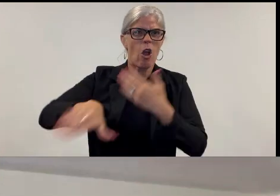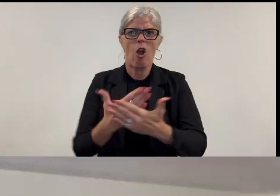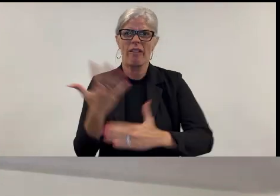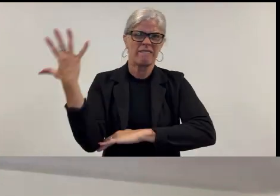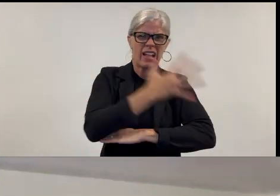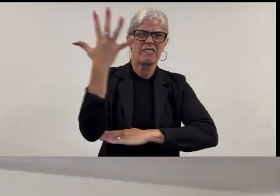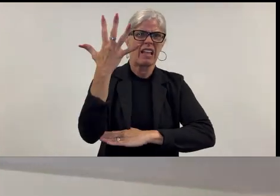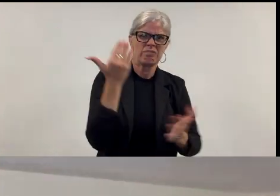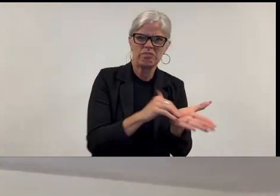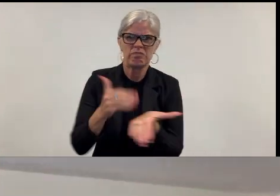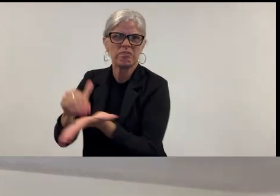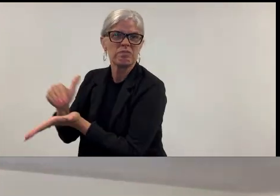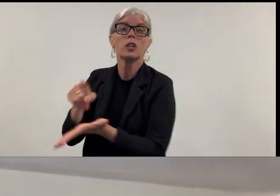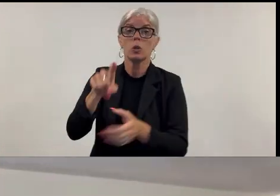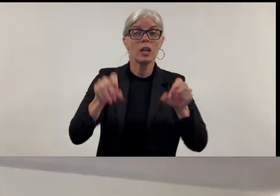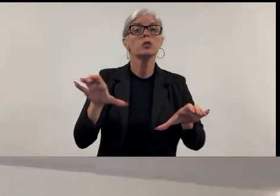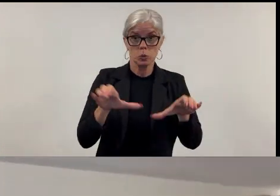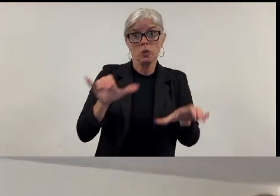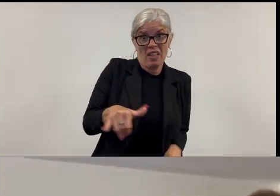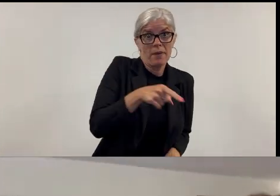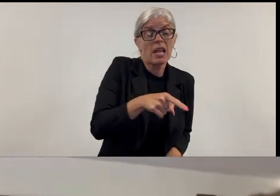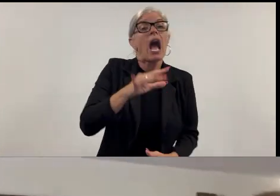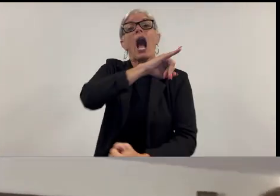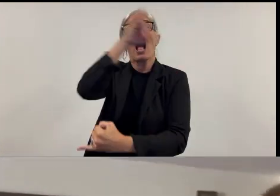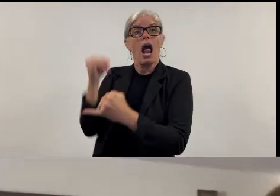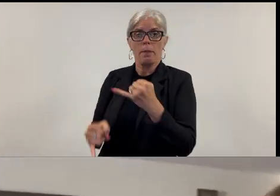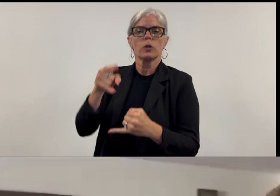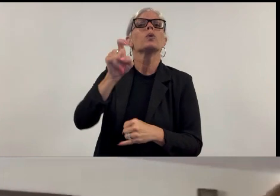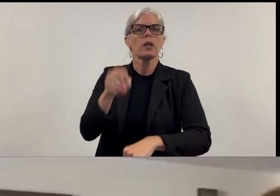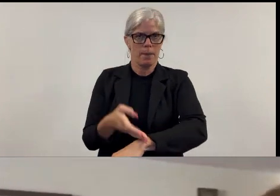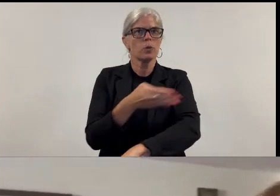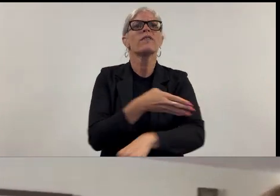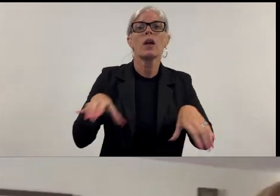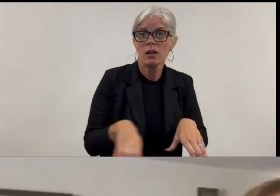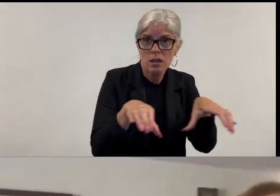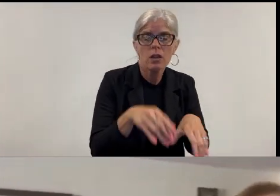day, for 5 days in a week, you do it. And at the end, you